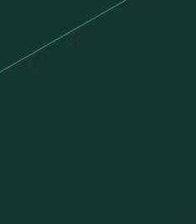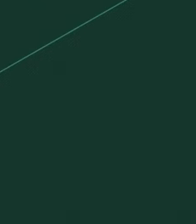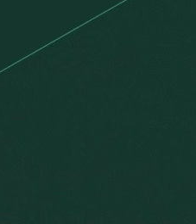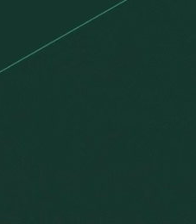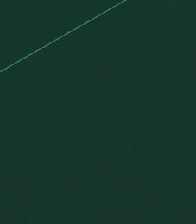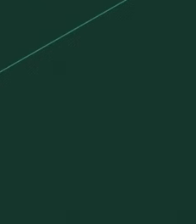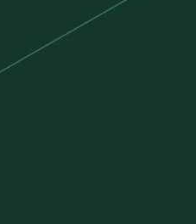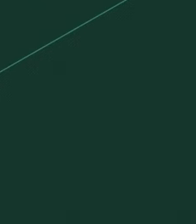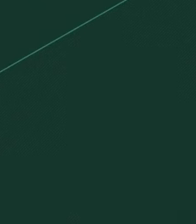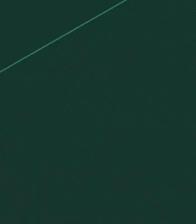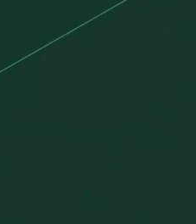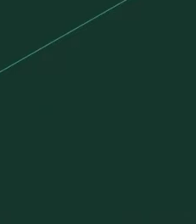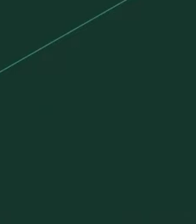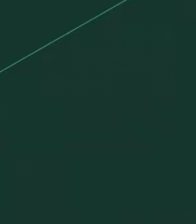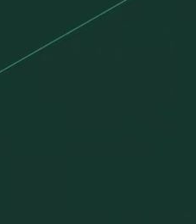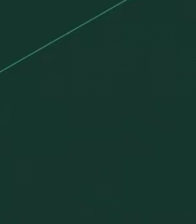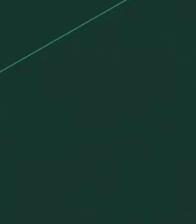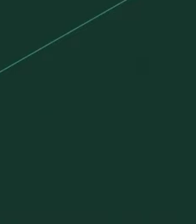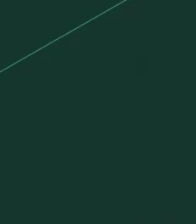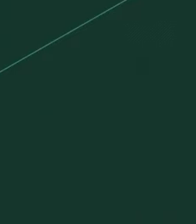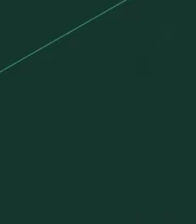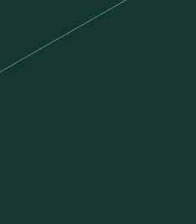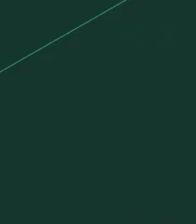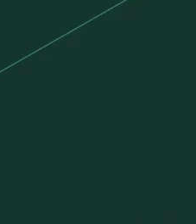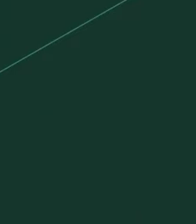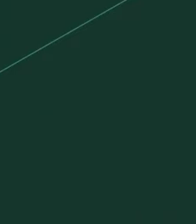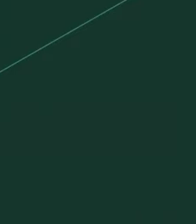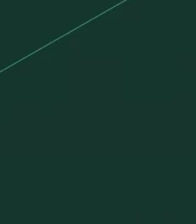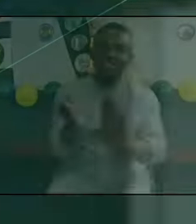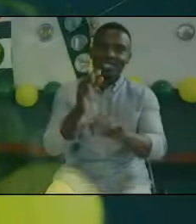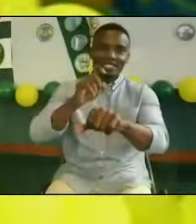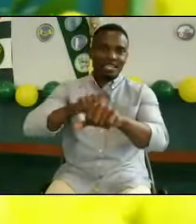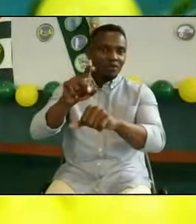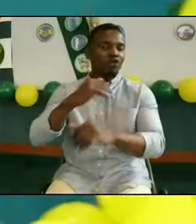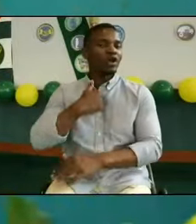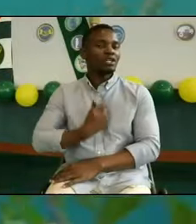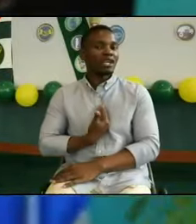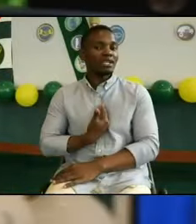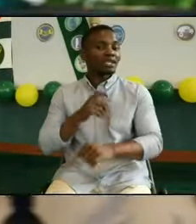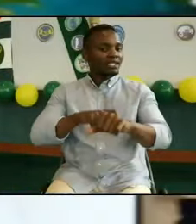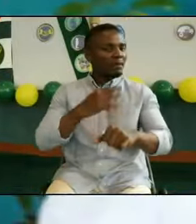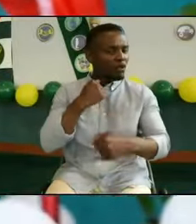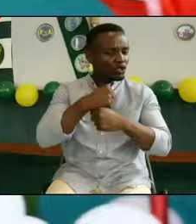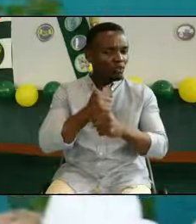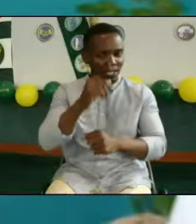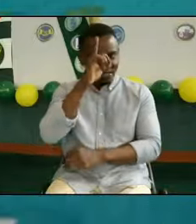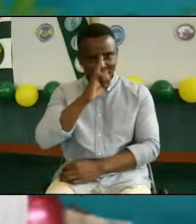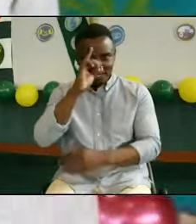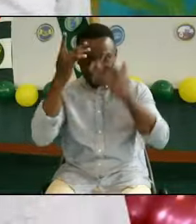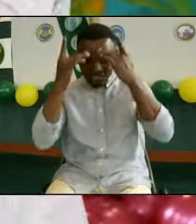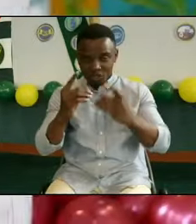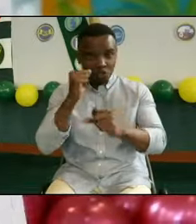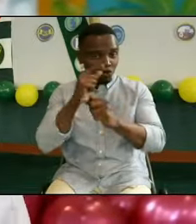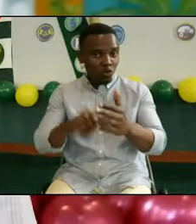two. Never negotiate when you are what? Tired. Anytime you have any decision to take and you are tired, rest before you take